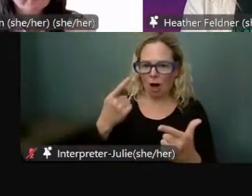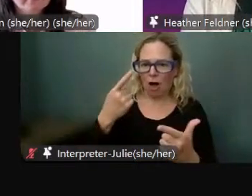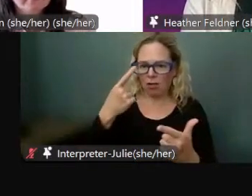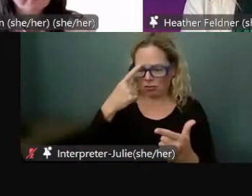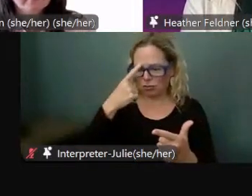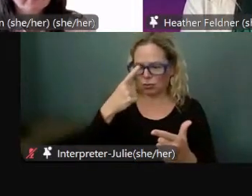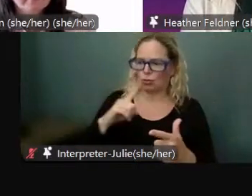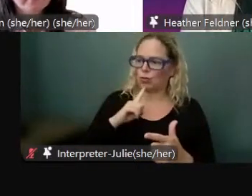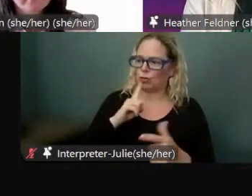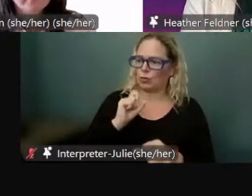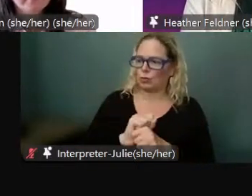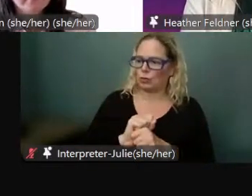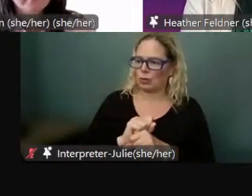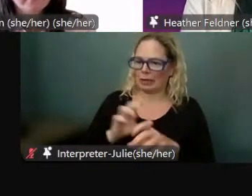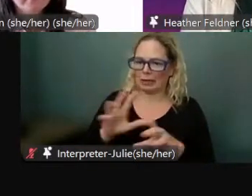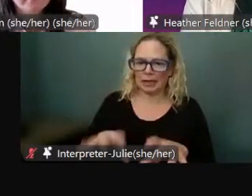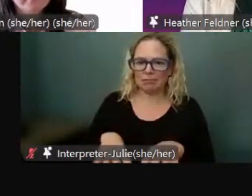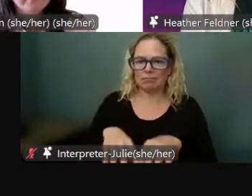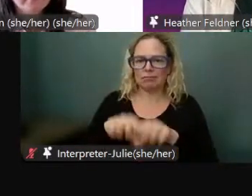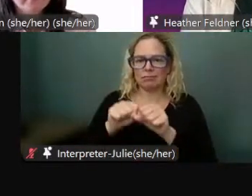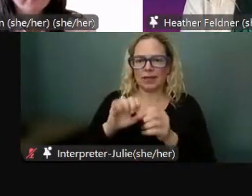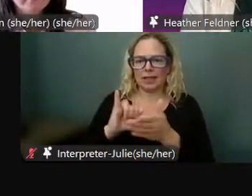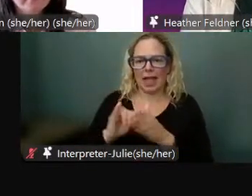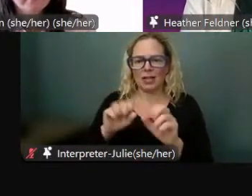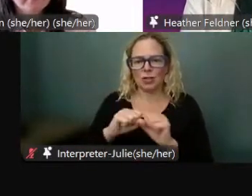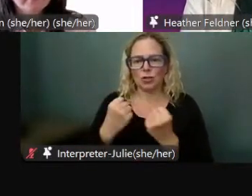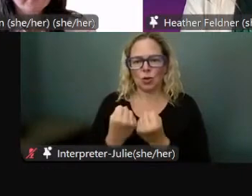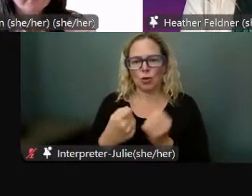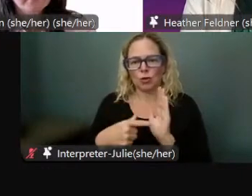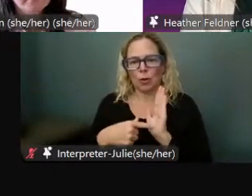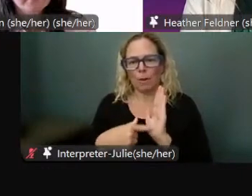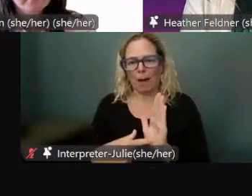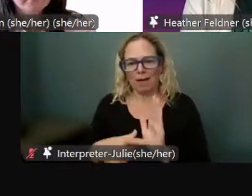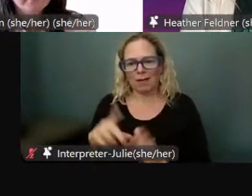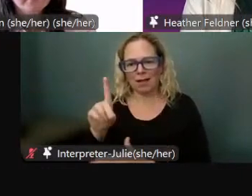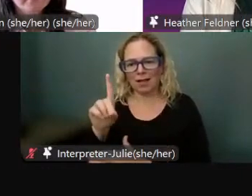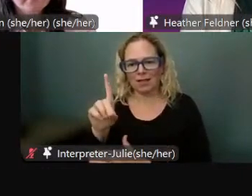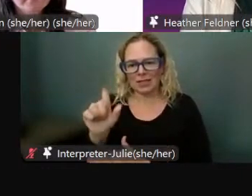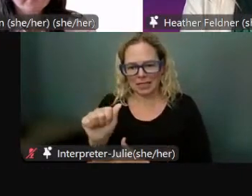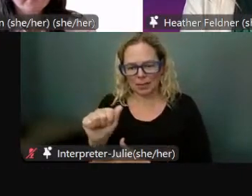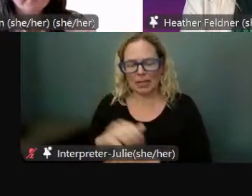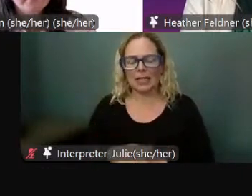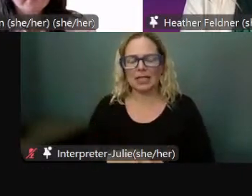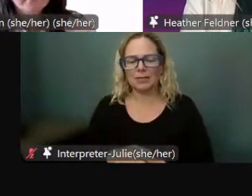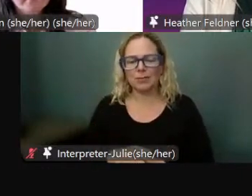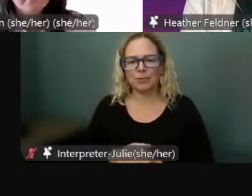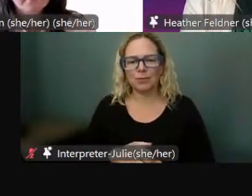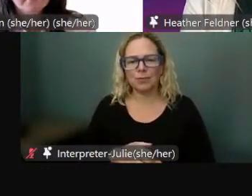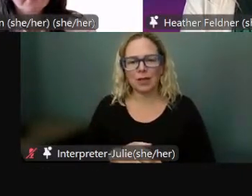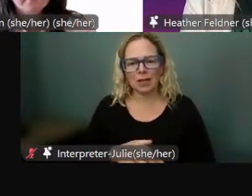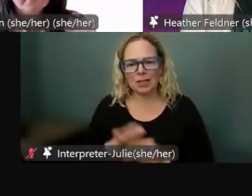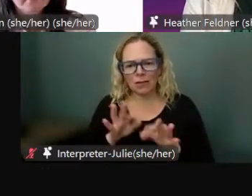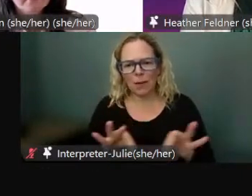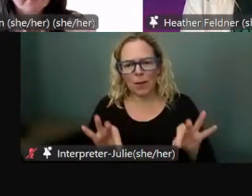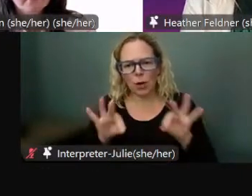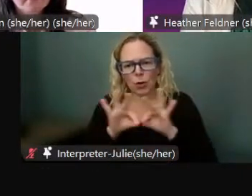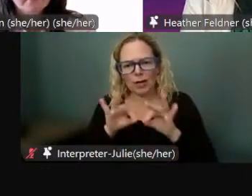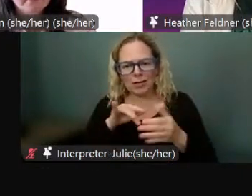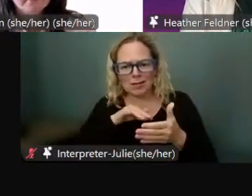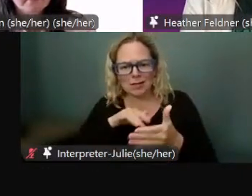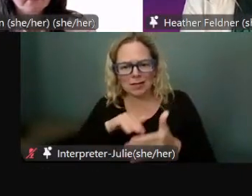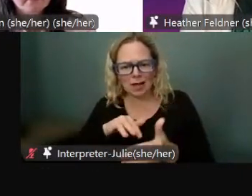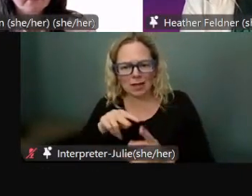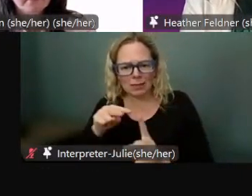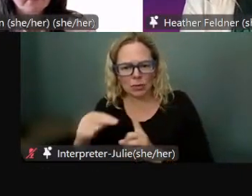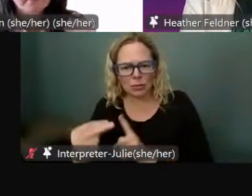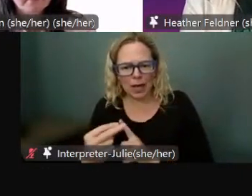model of disability. Just from a critical disability studies perspective, sharing with our audience and